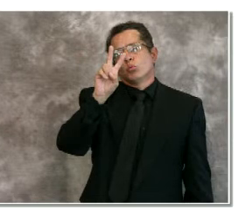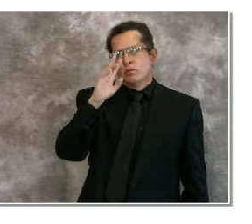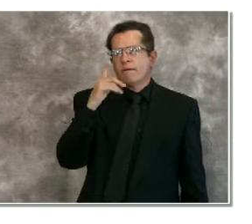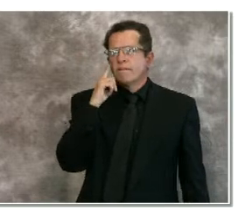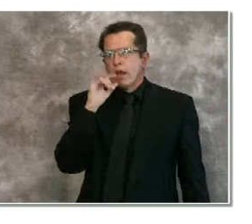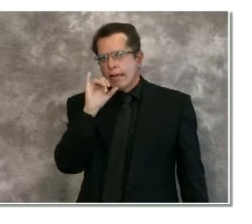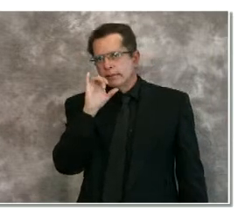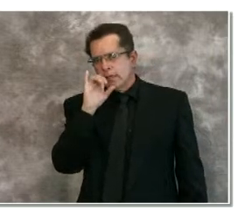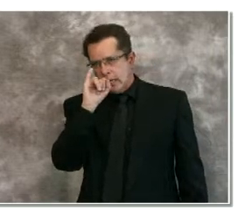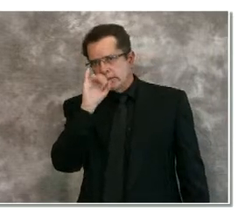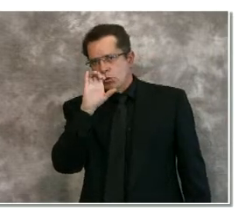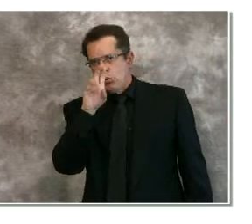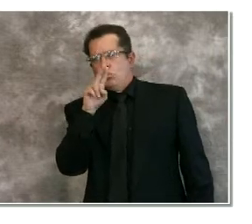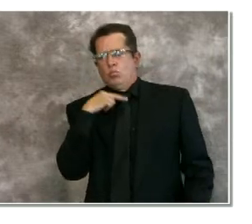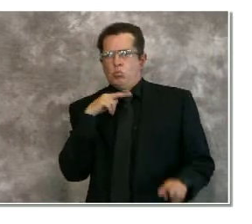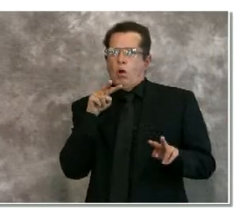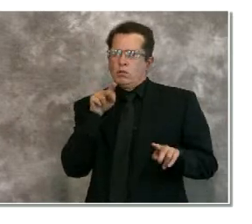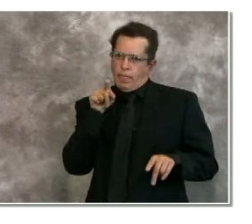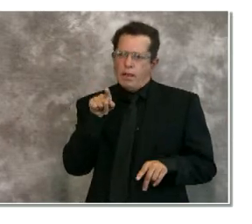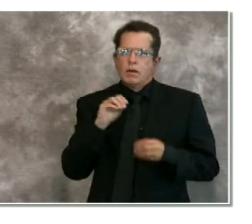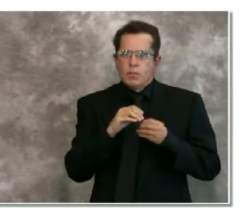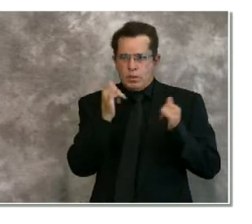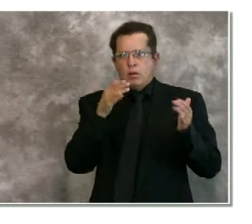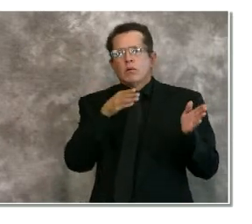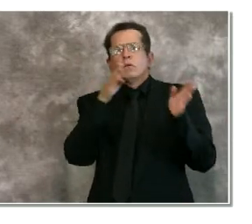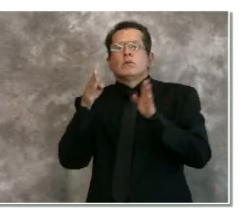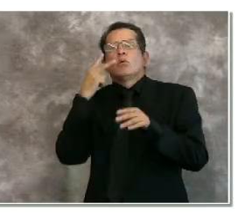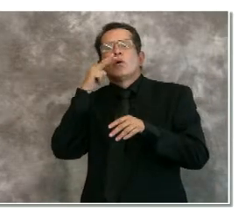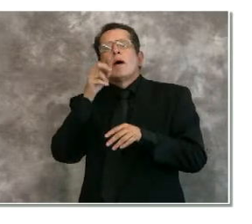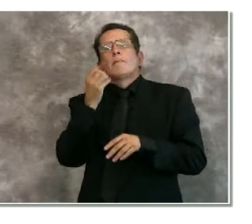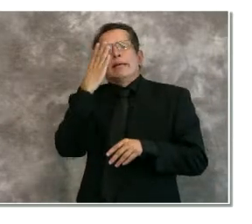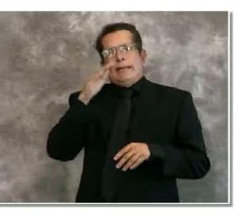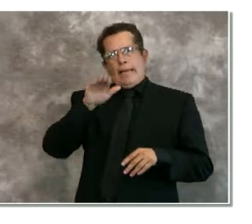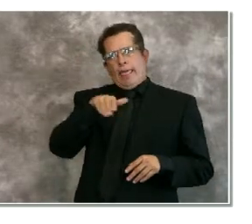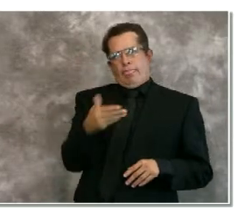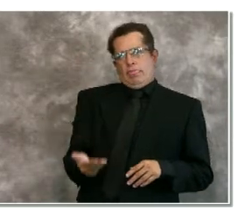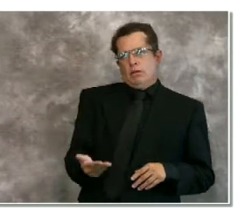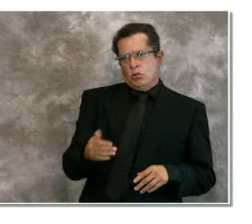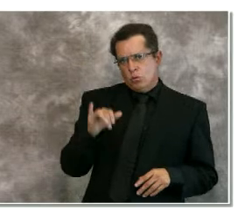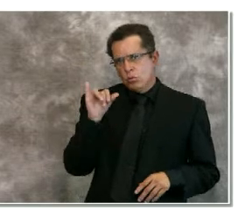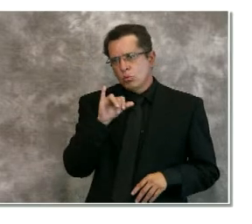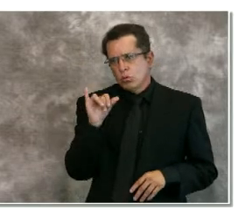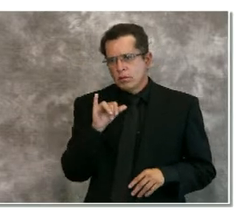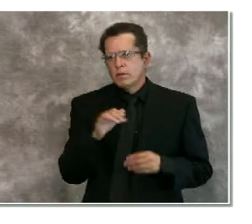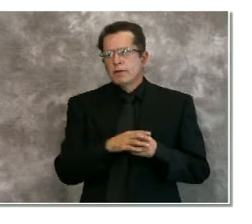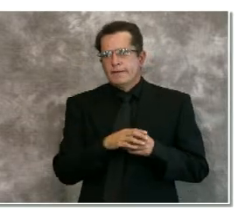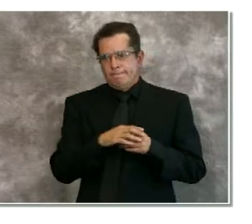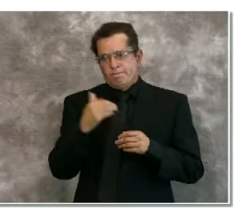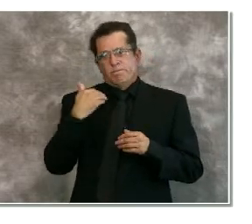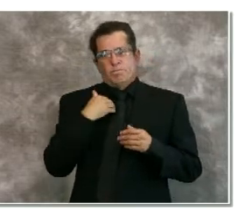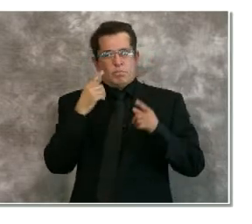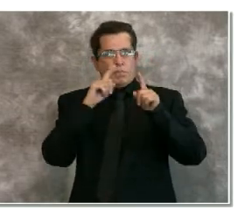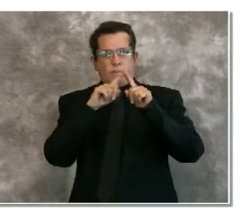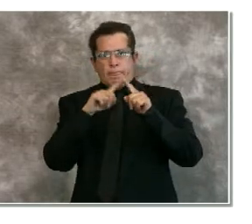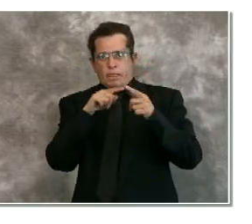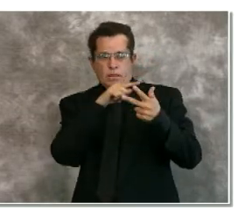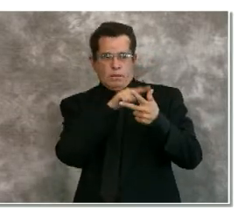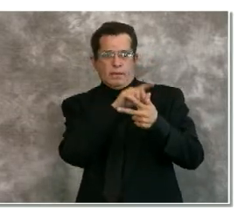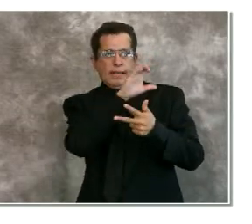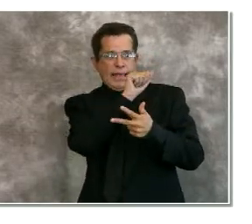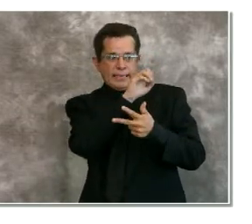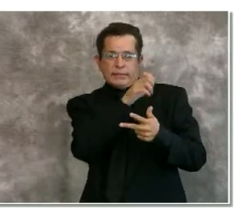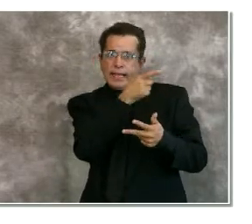Next slide. And then for deaths, again, when you have the cases,